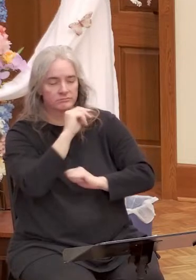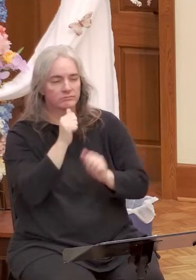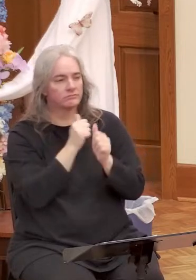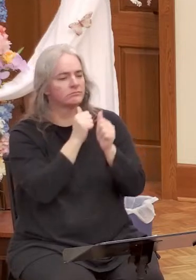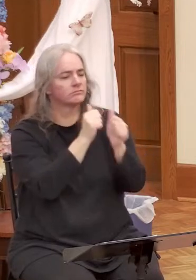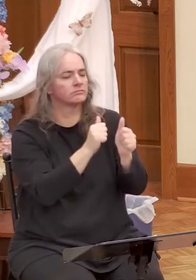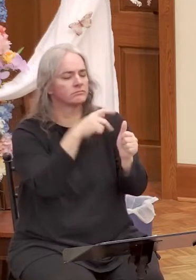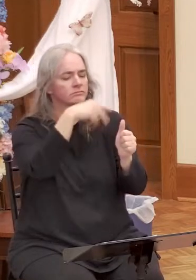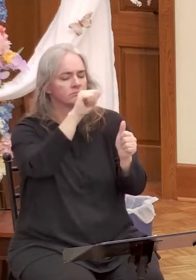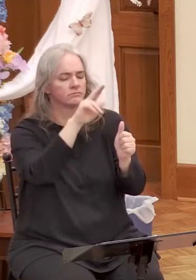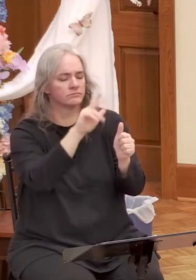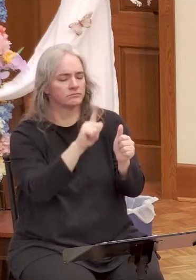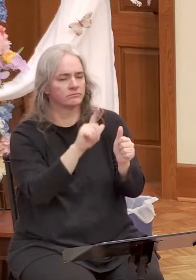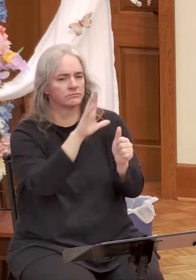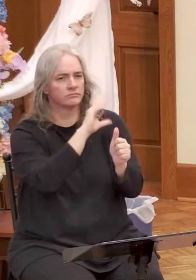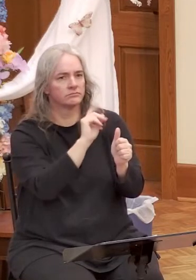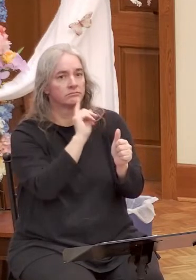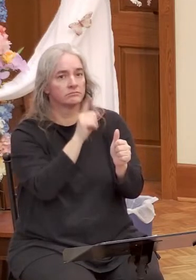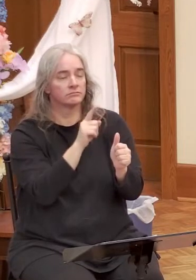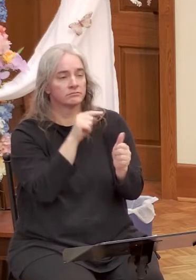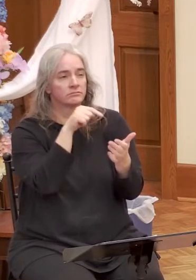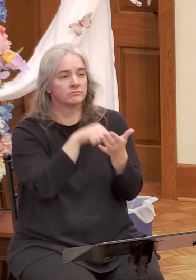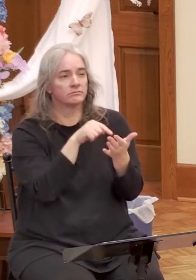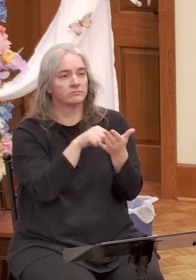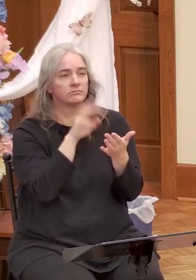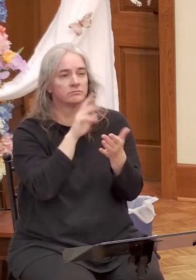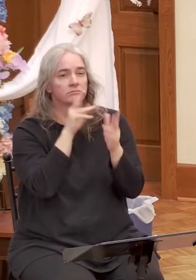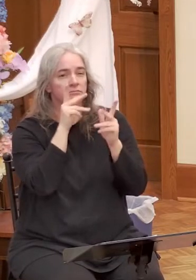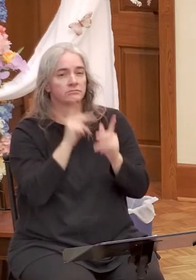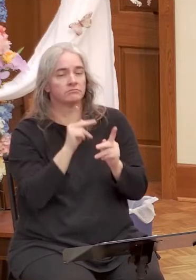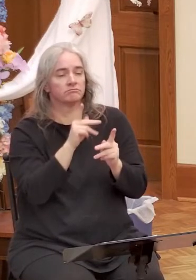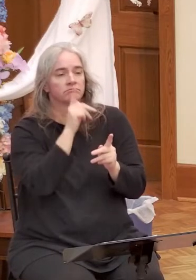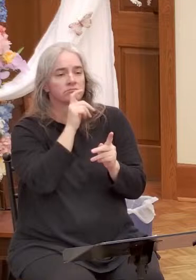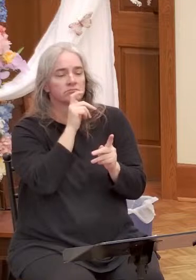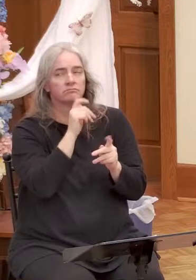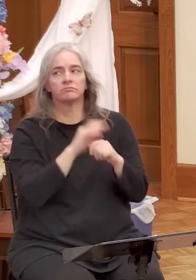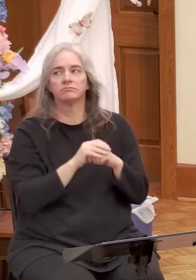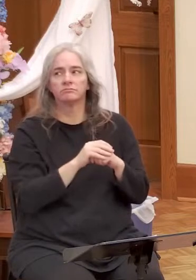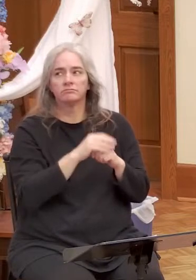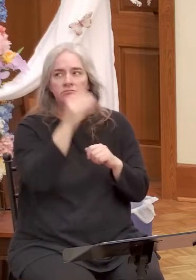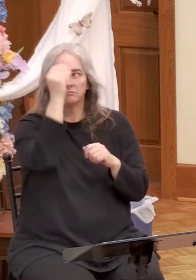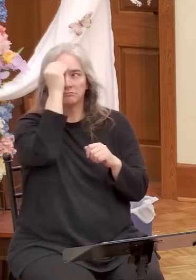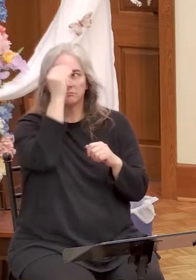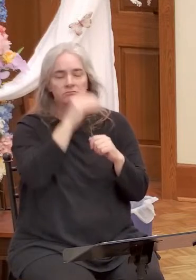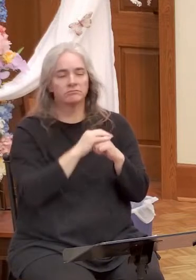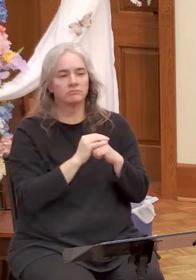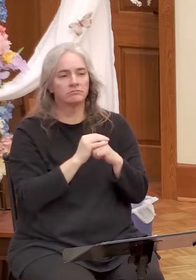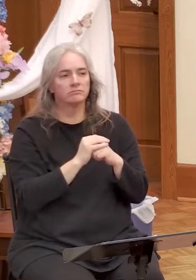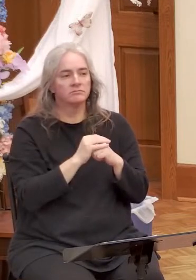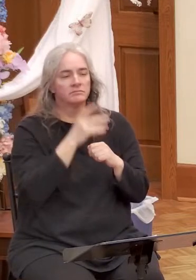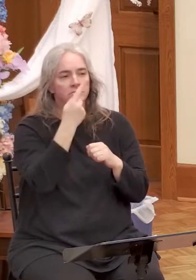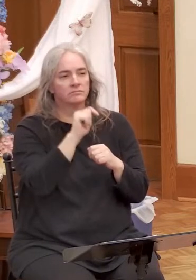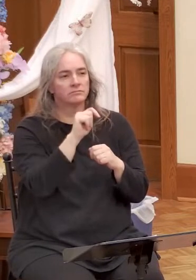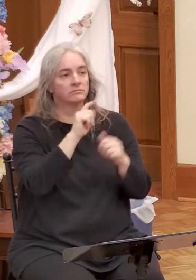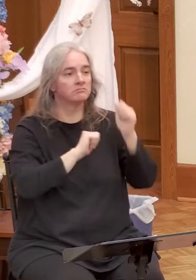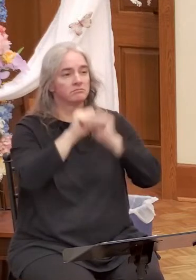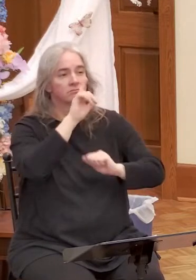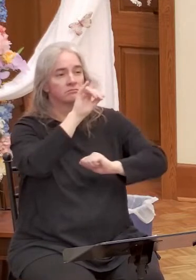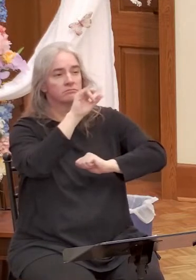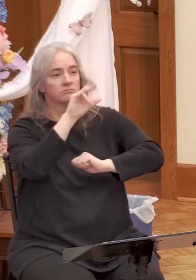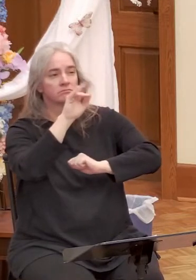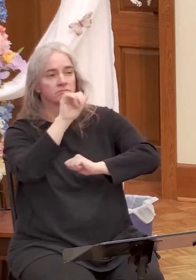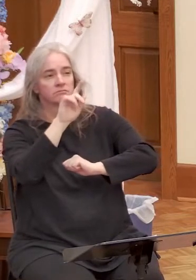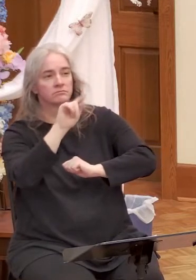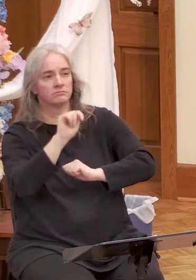who proclaim to you the way of salvation." She did this for many days. Finally, one day, Paul lost his temper and turned around and said to